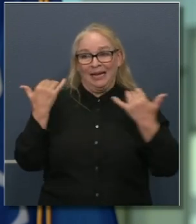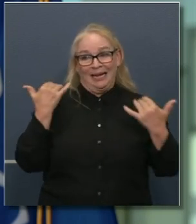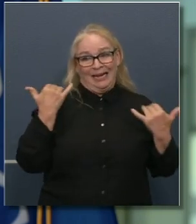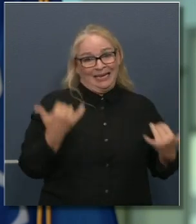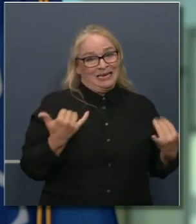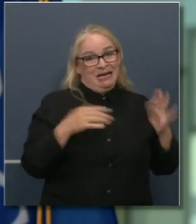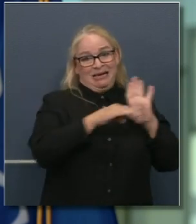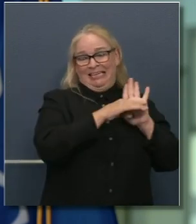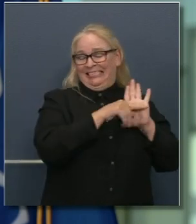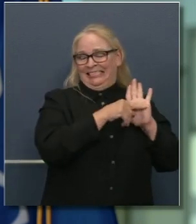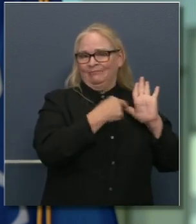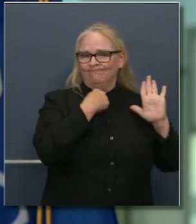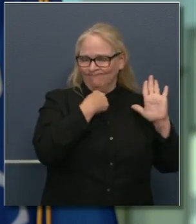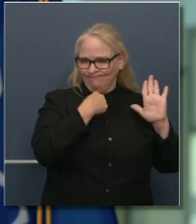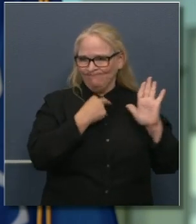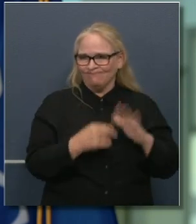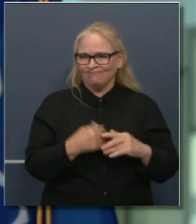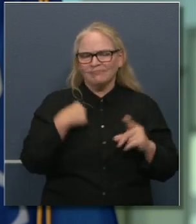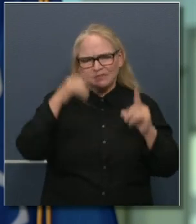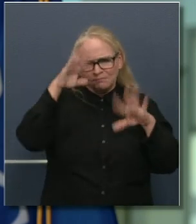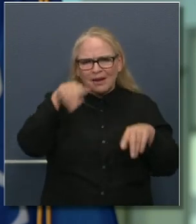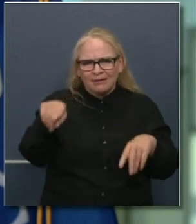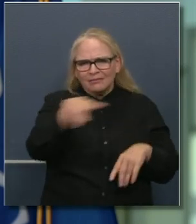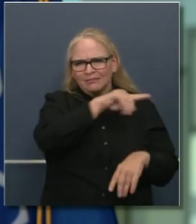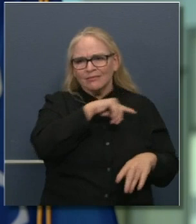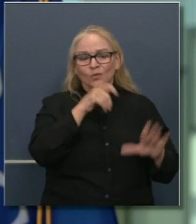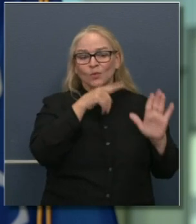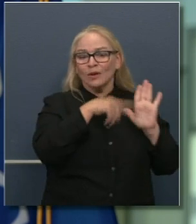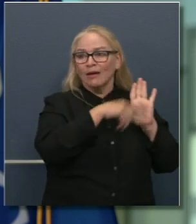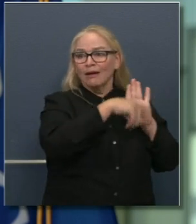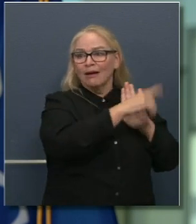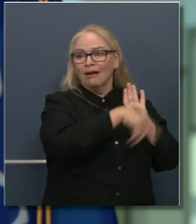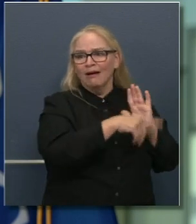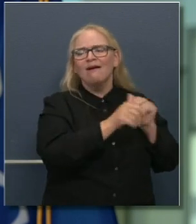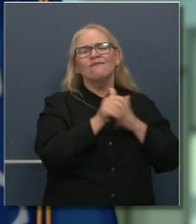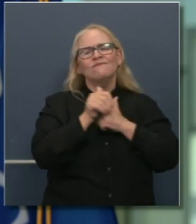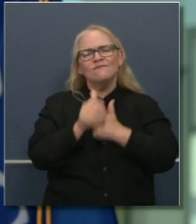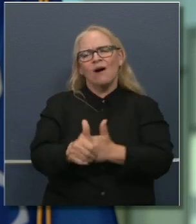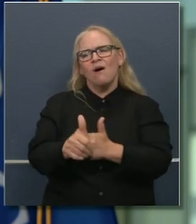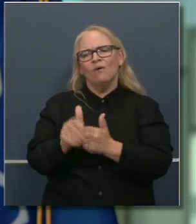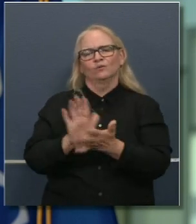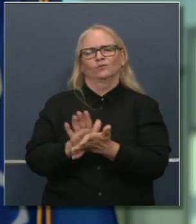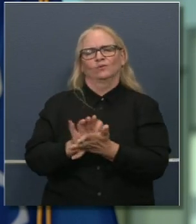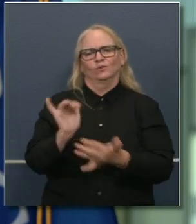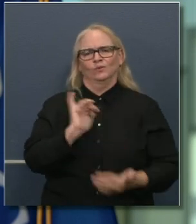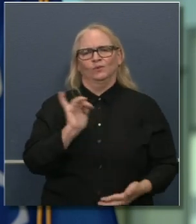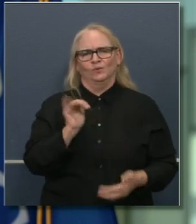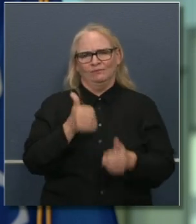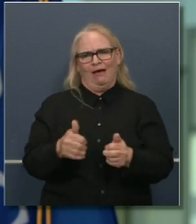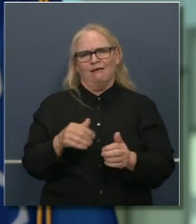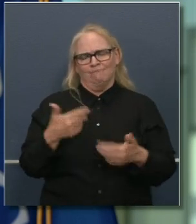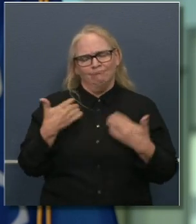safety expectations, health expectations in place. John Myers, LA Times.